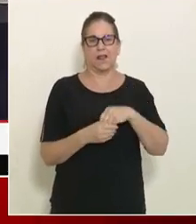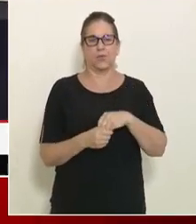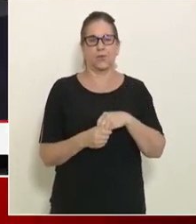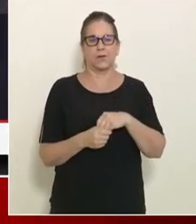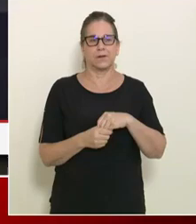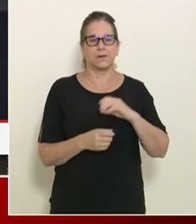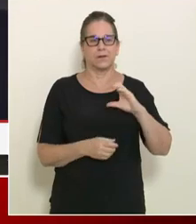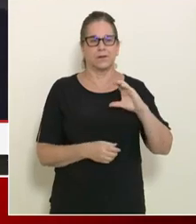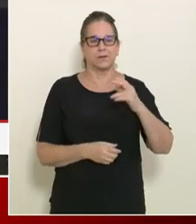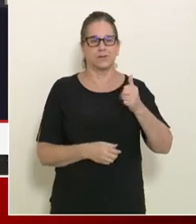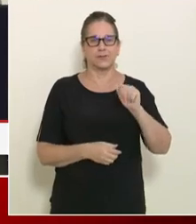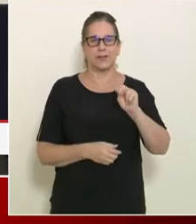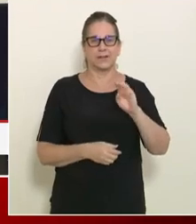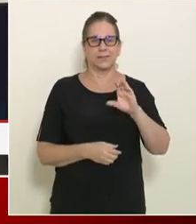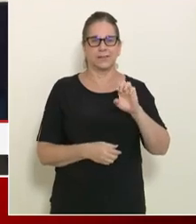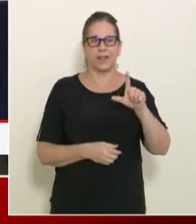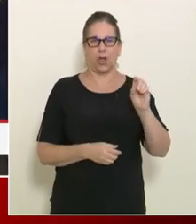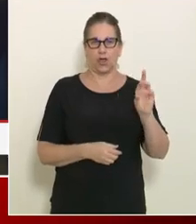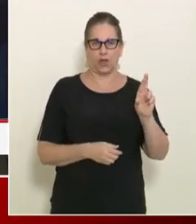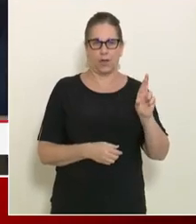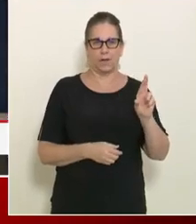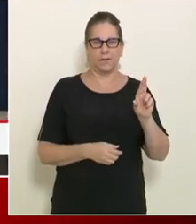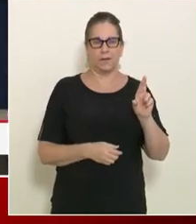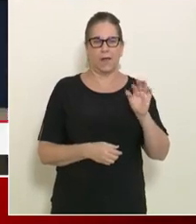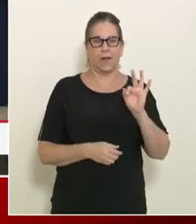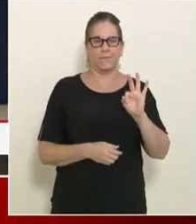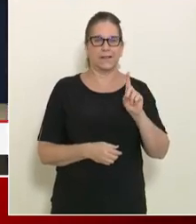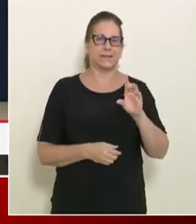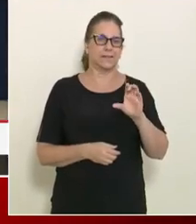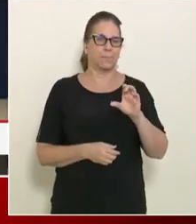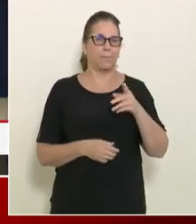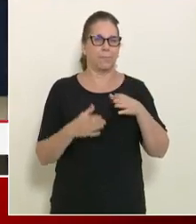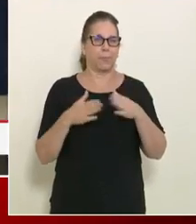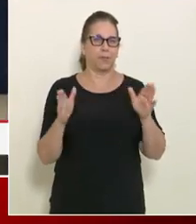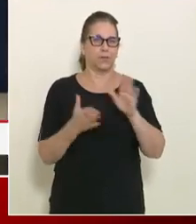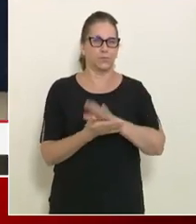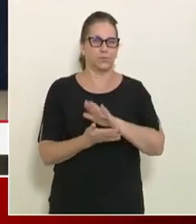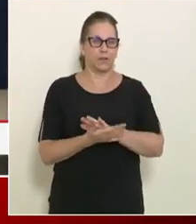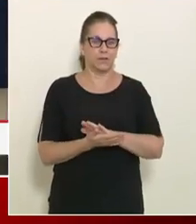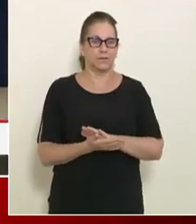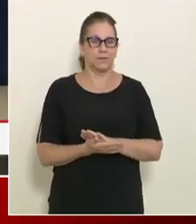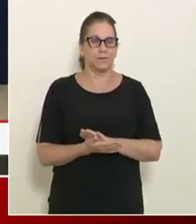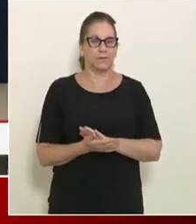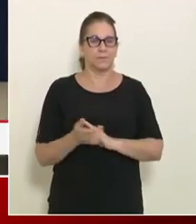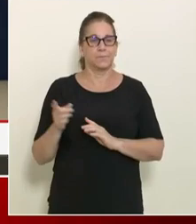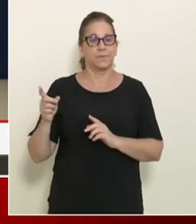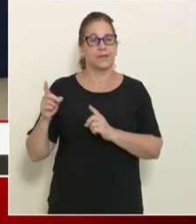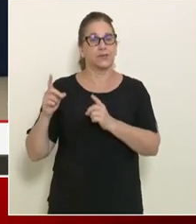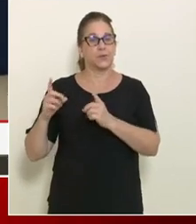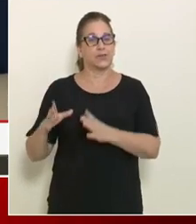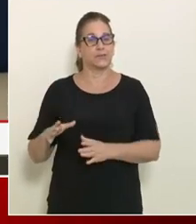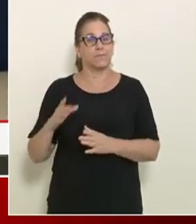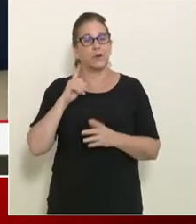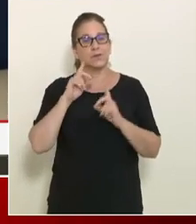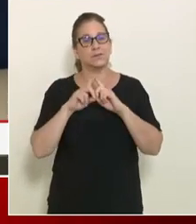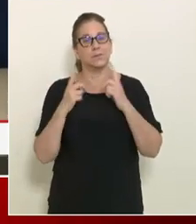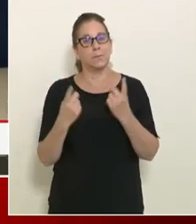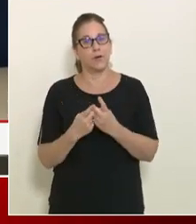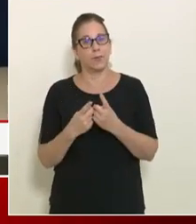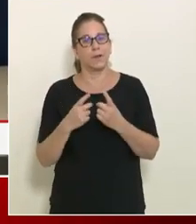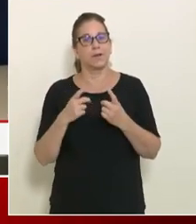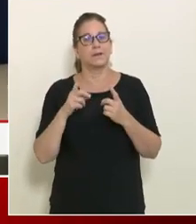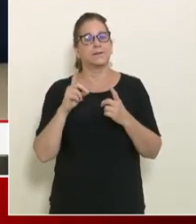the Deputy Mayor for Education, the Director of Department of DC Health, and the Director of the Department